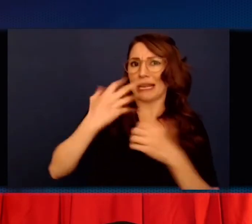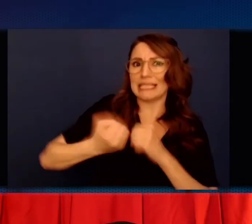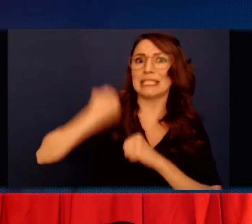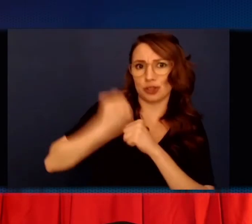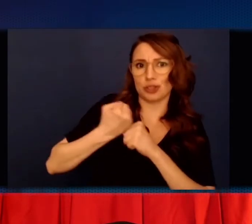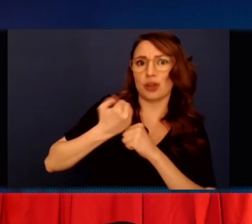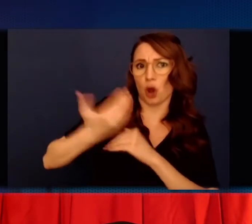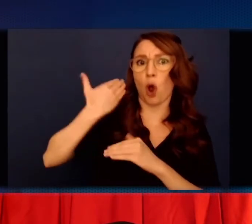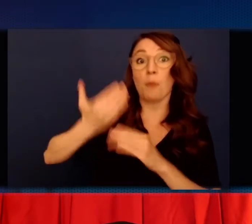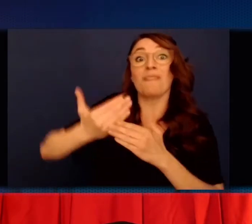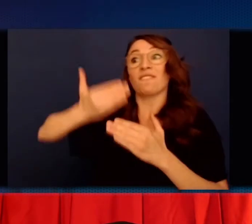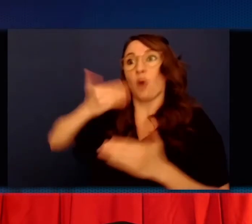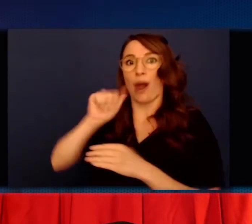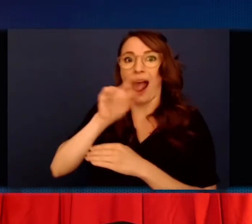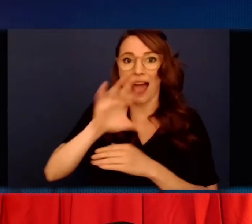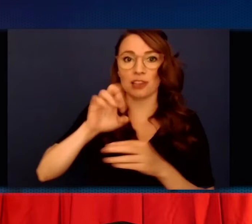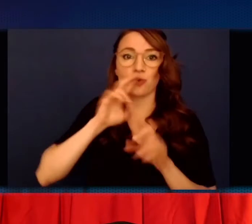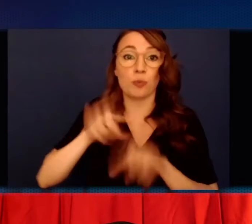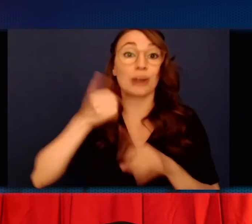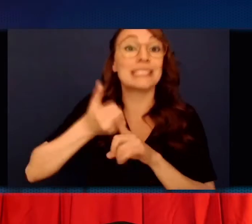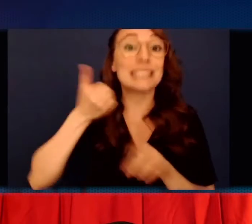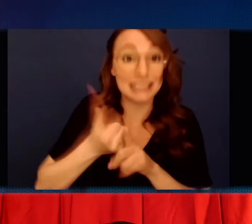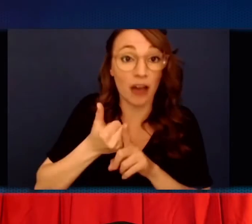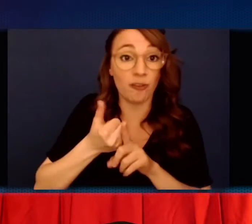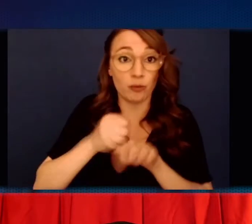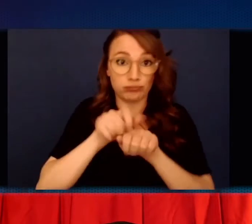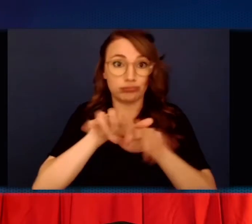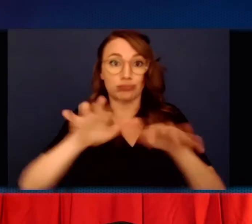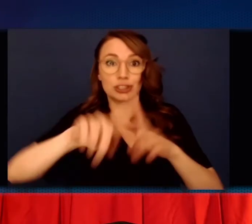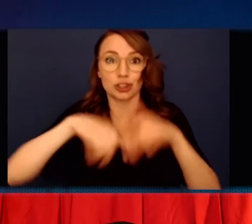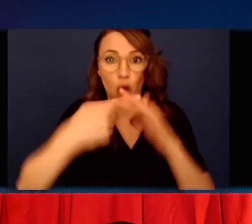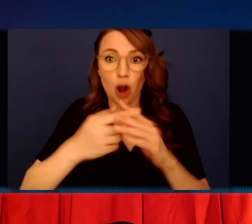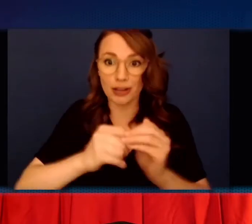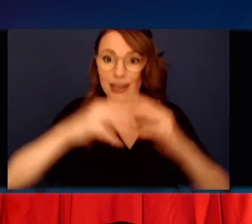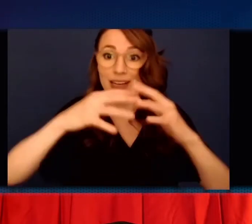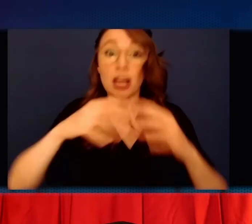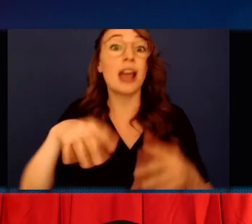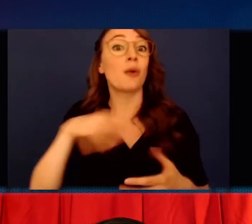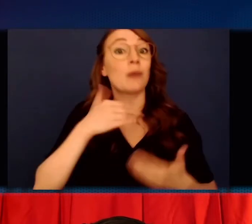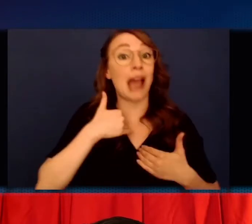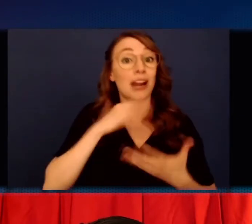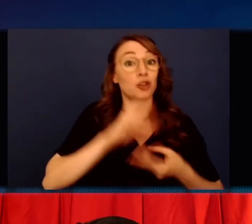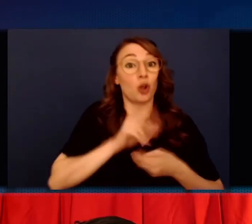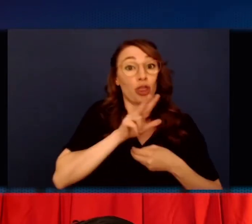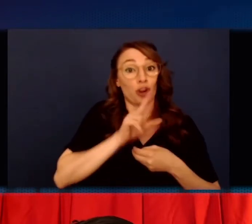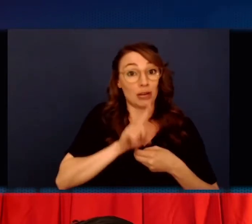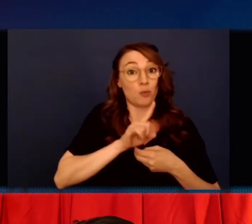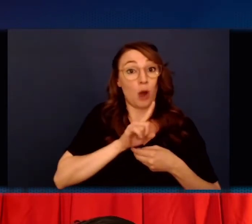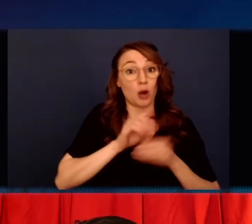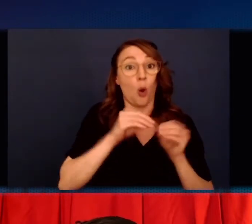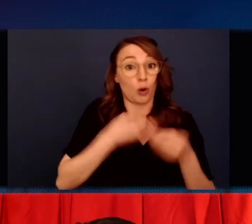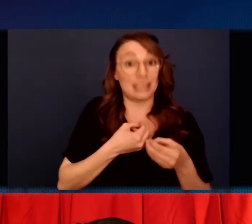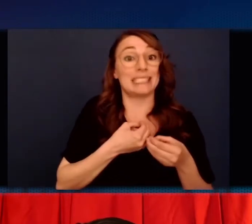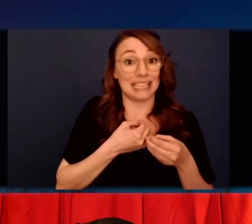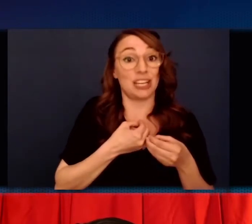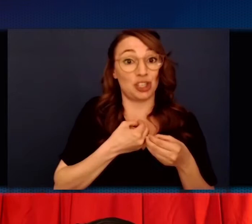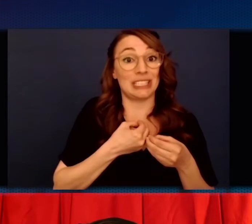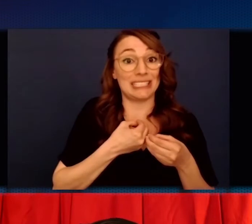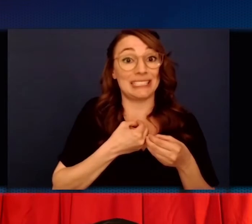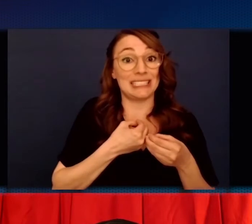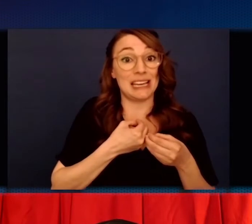we developed the ALICE report, we say in order for an organization, so 31 organizations participated in the Unity campaign this year. We